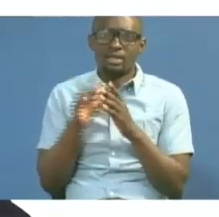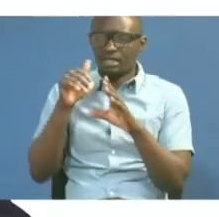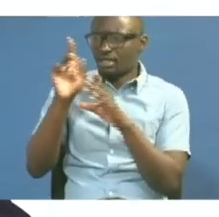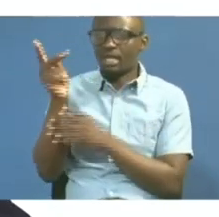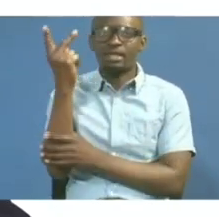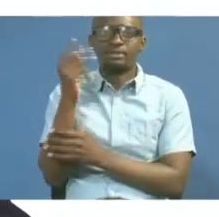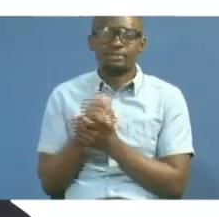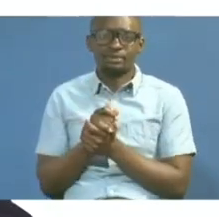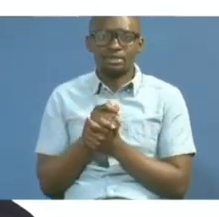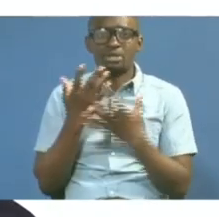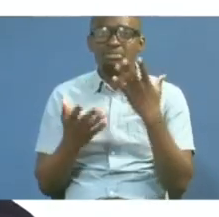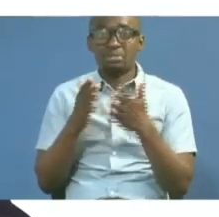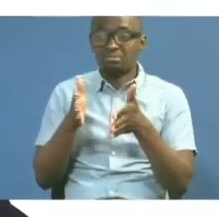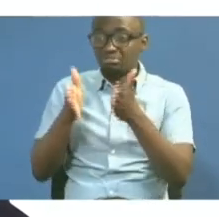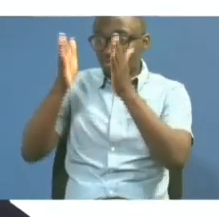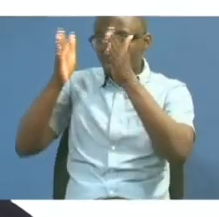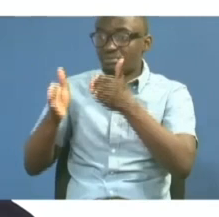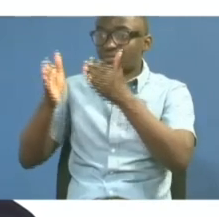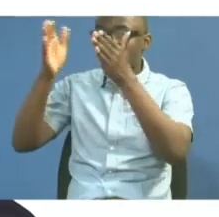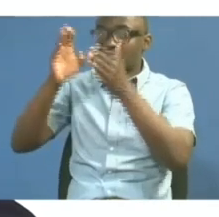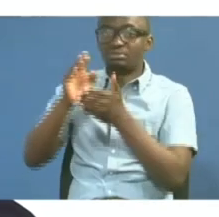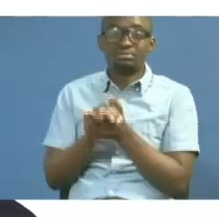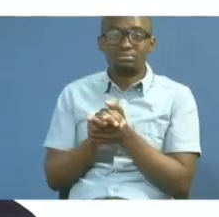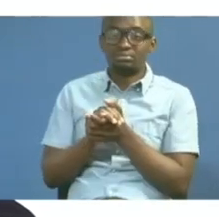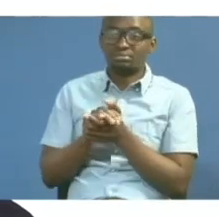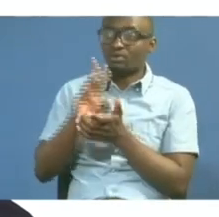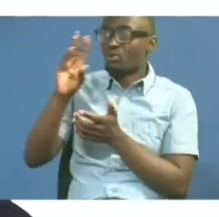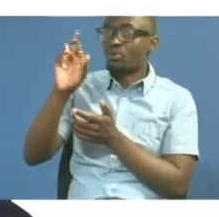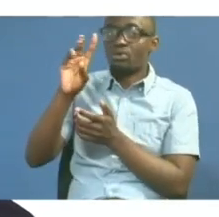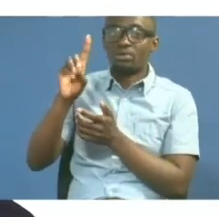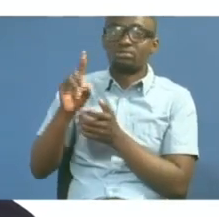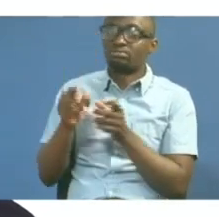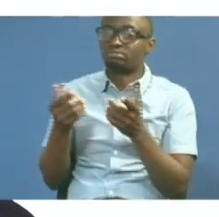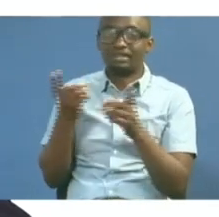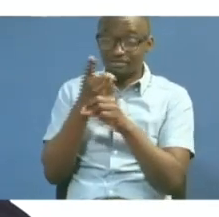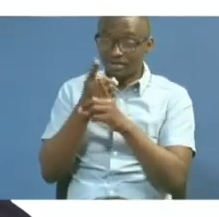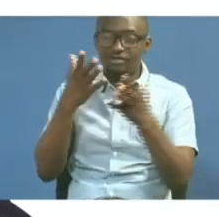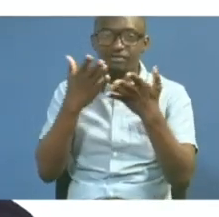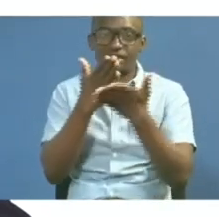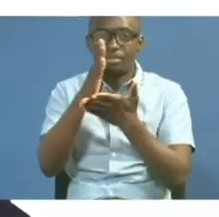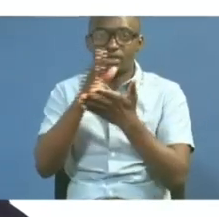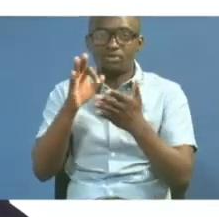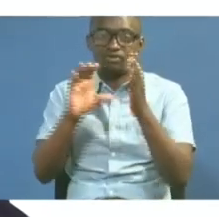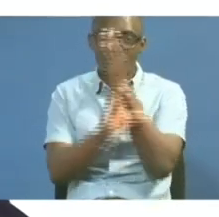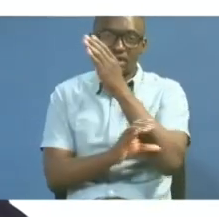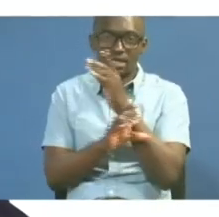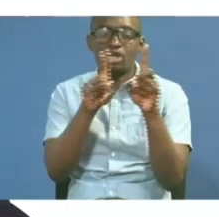spaces within Kenya. It could be urban areas, municipalities in various parts of the